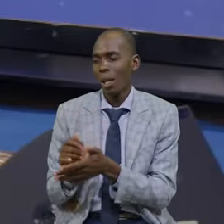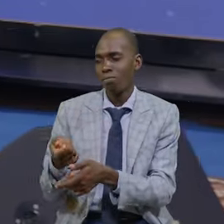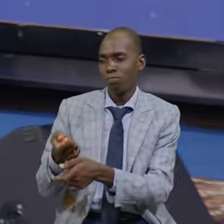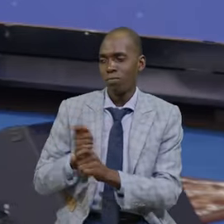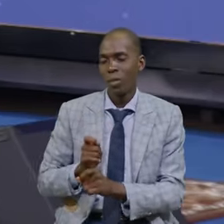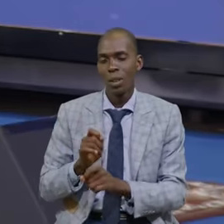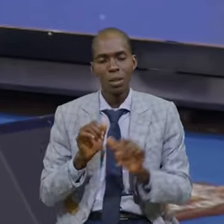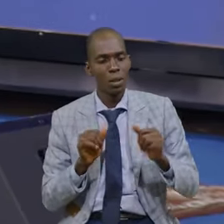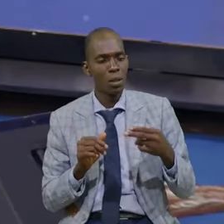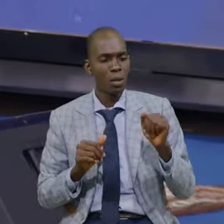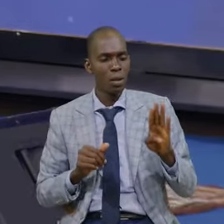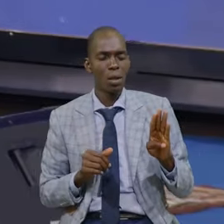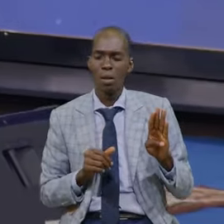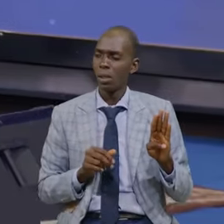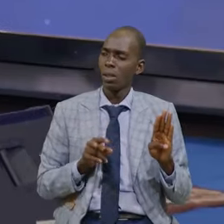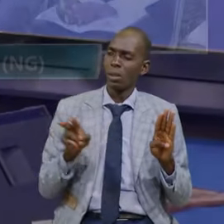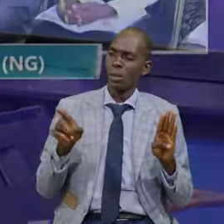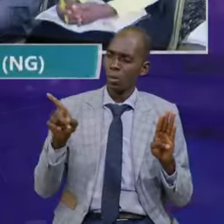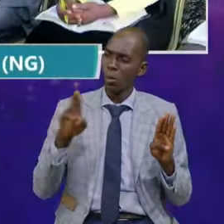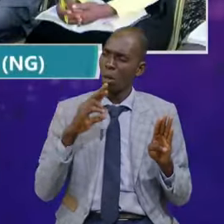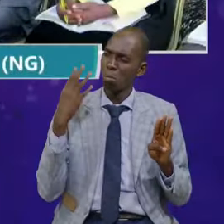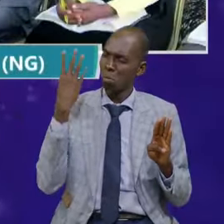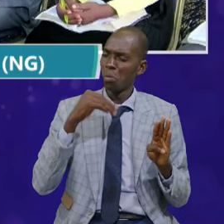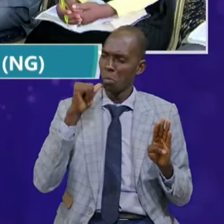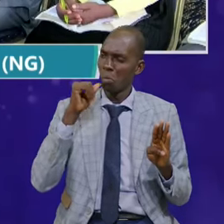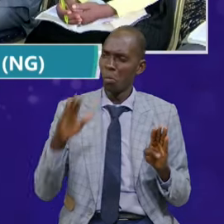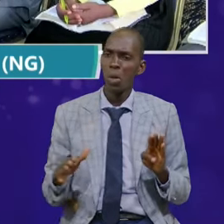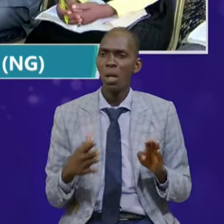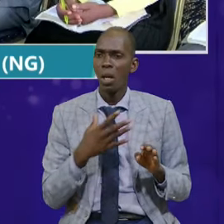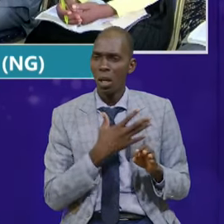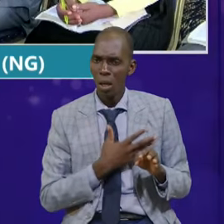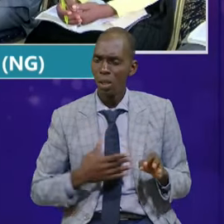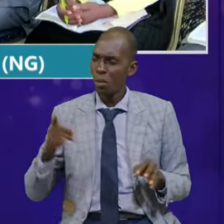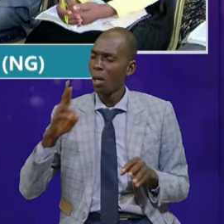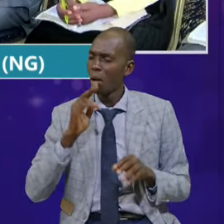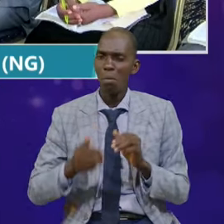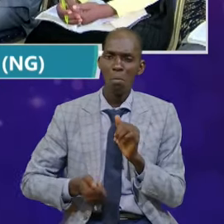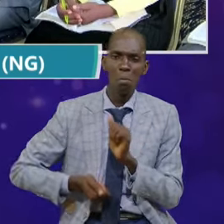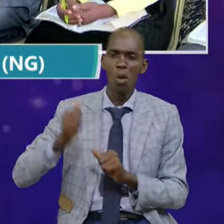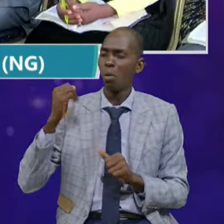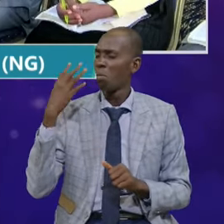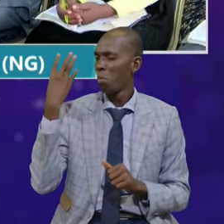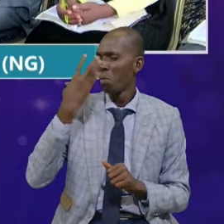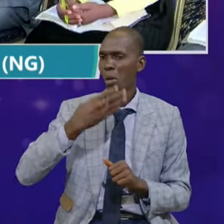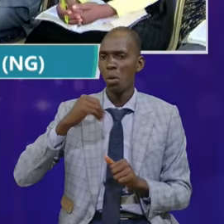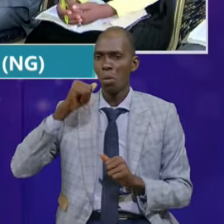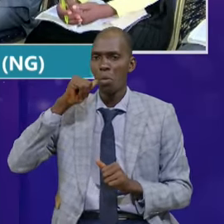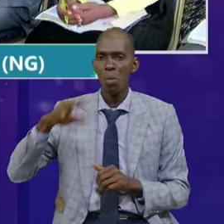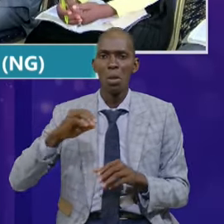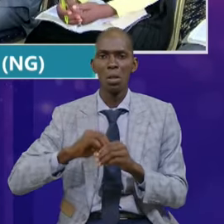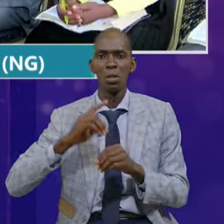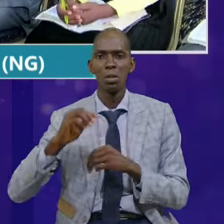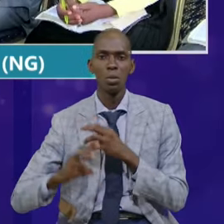Ahab said, looks like a beautiful woman. That's the most beautiful woman in the